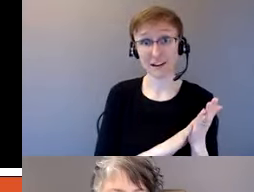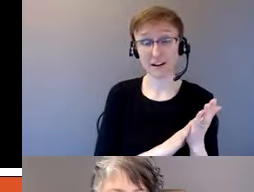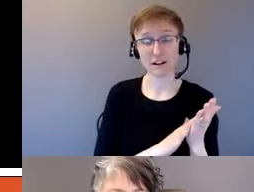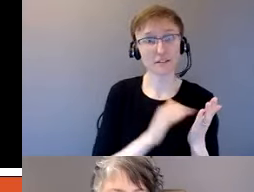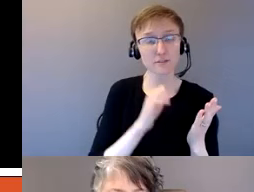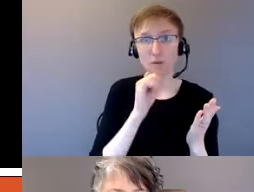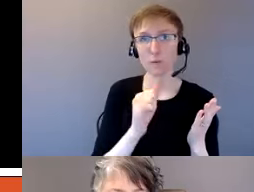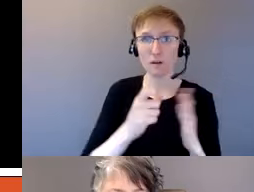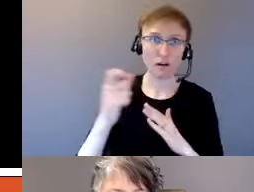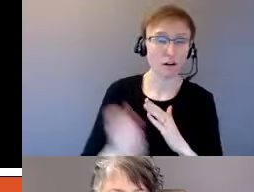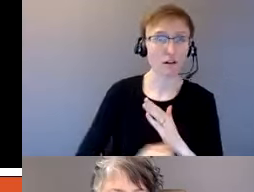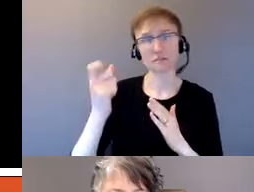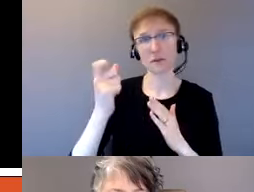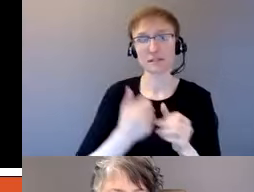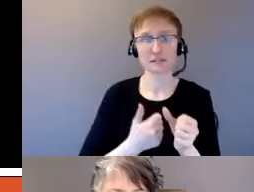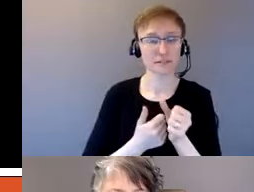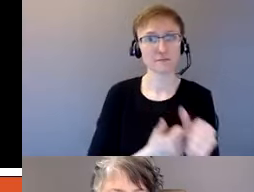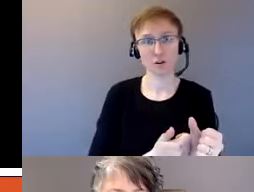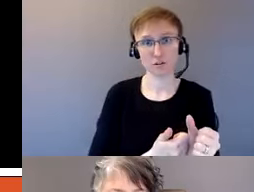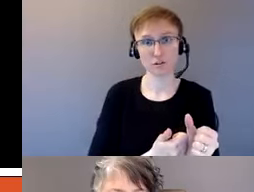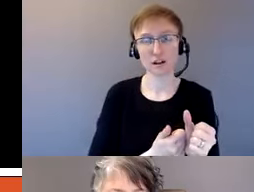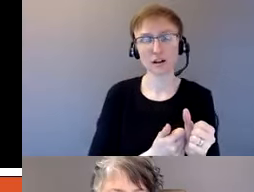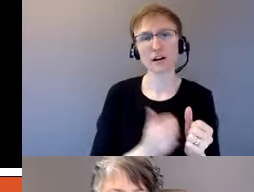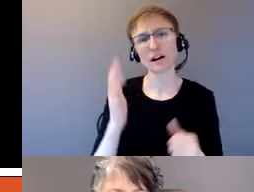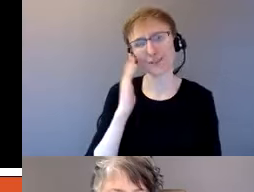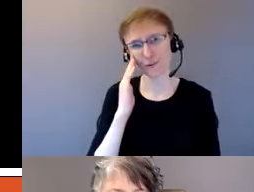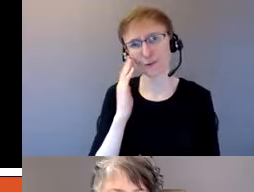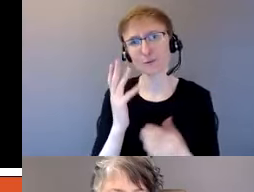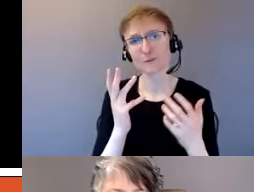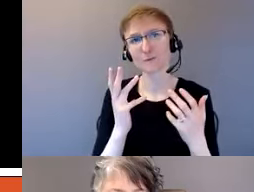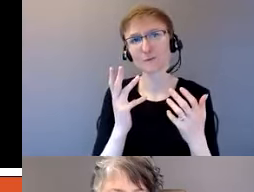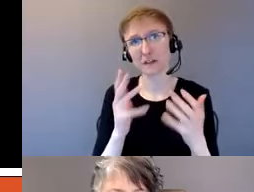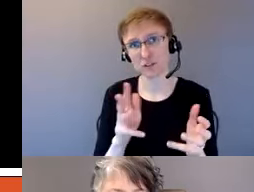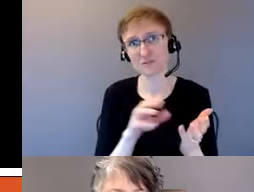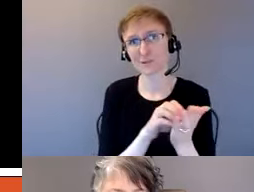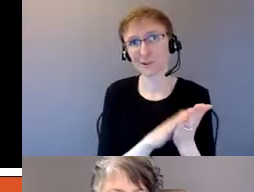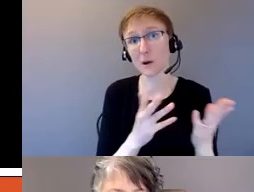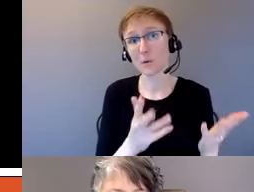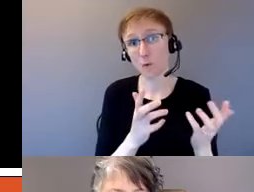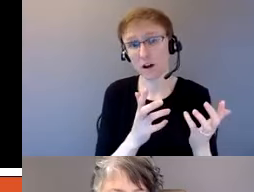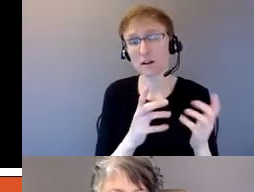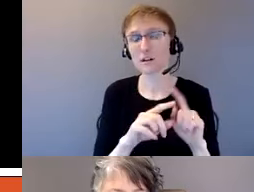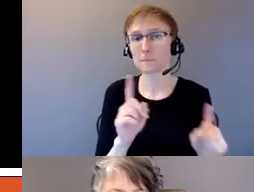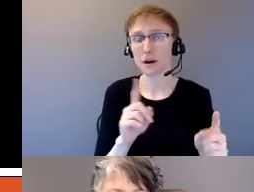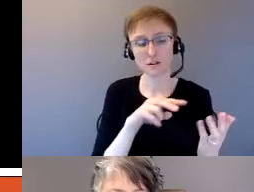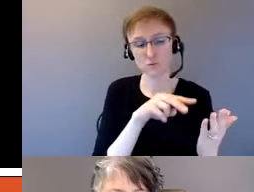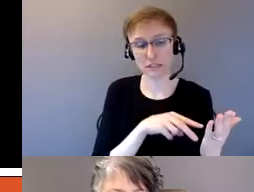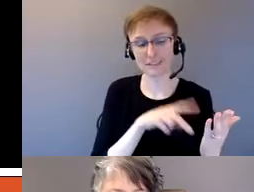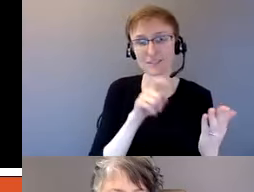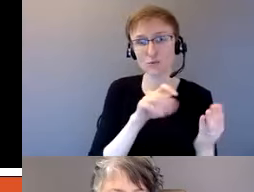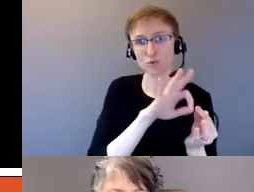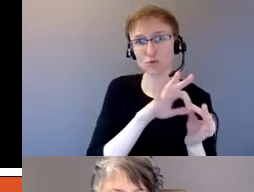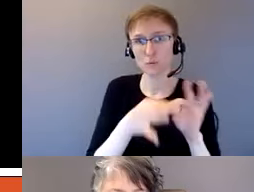changes. Even though they're expressed in a categorical or absolute terms, they must be interpreted in light of